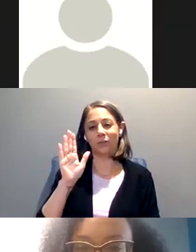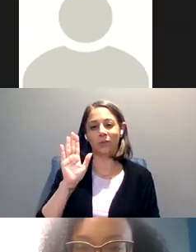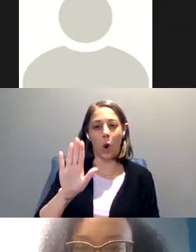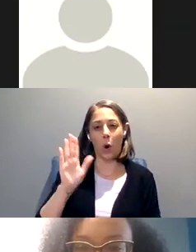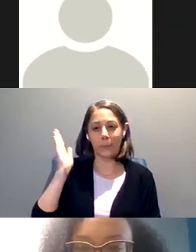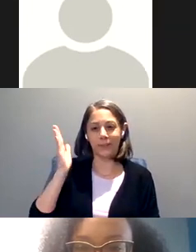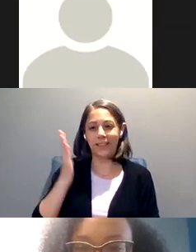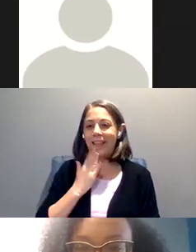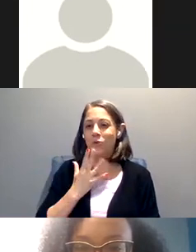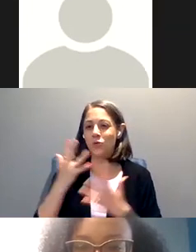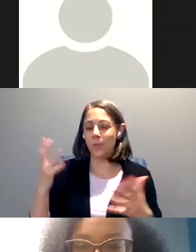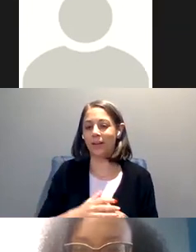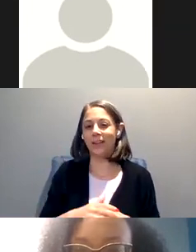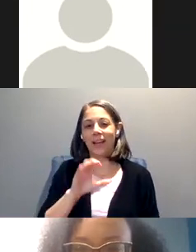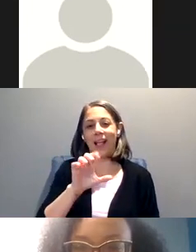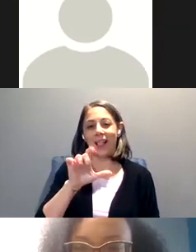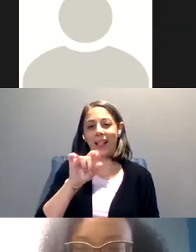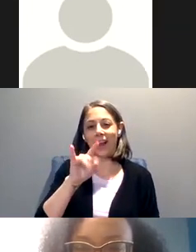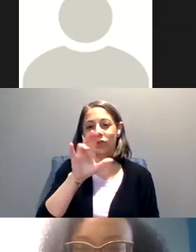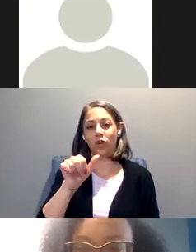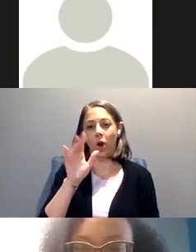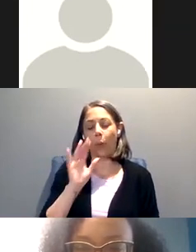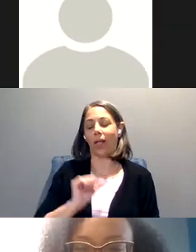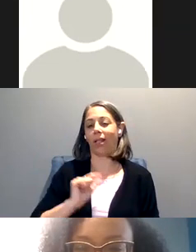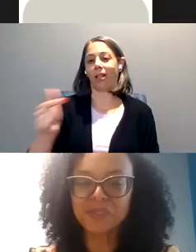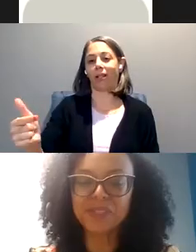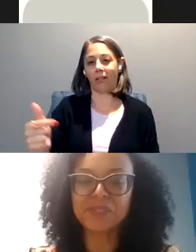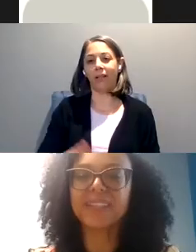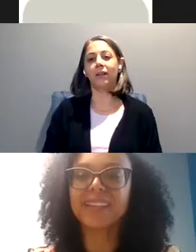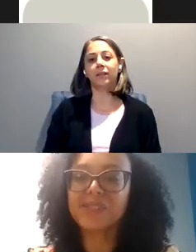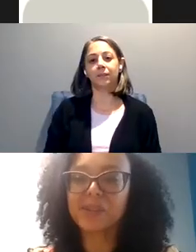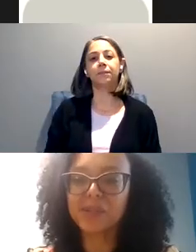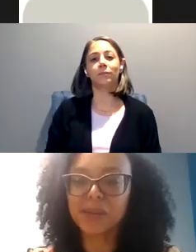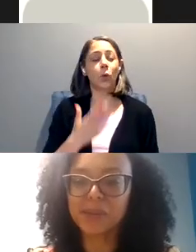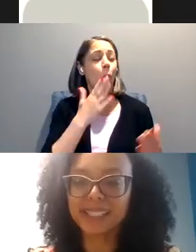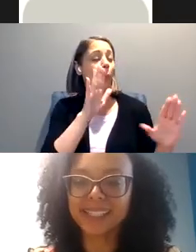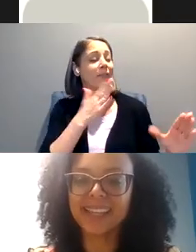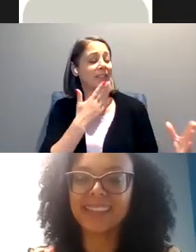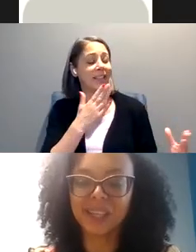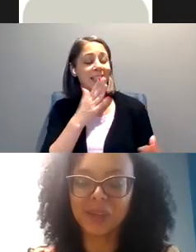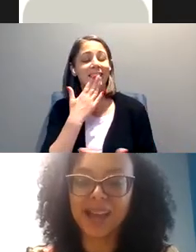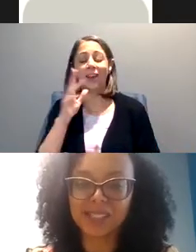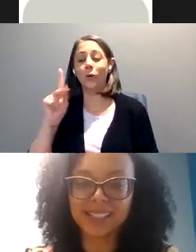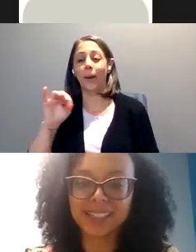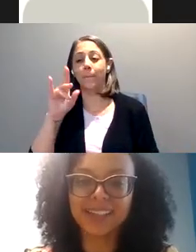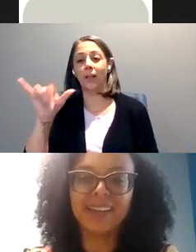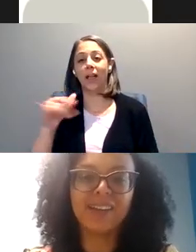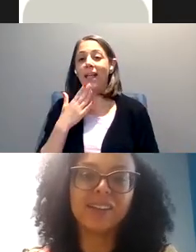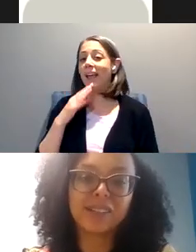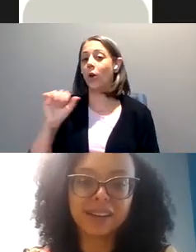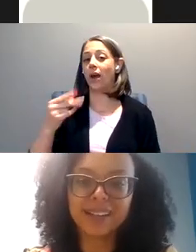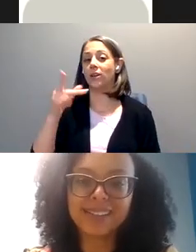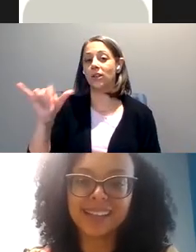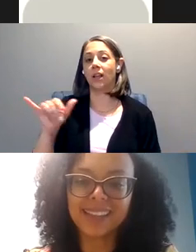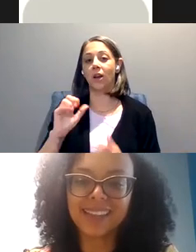so much for being here, Electra. I'm going to pass it over to you. Wonderful. Thank you so much, Kimberly, and thank you, Ashley, and all